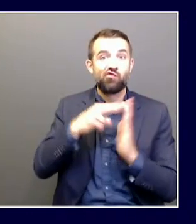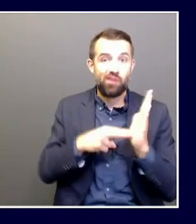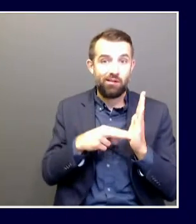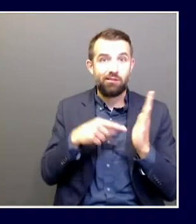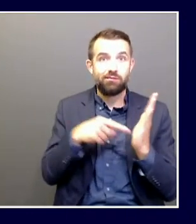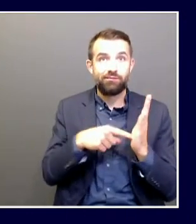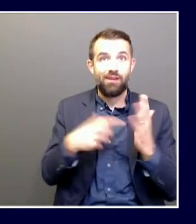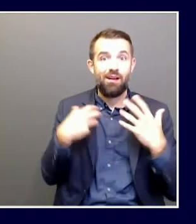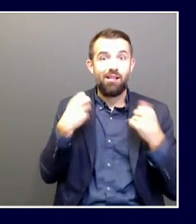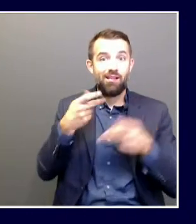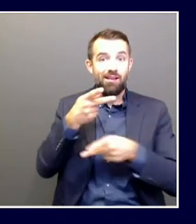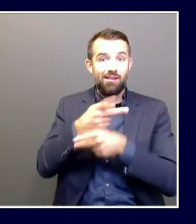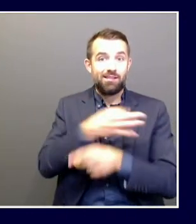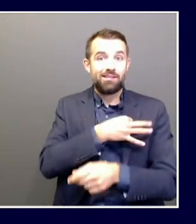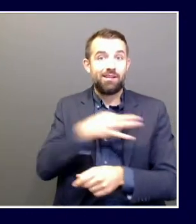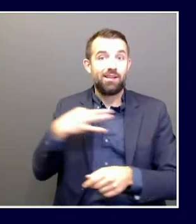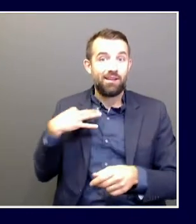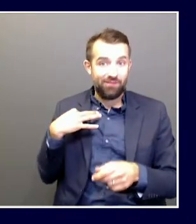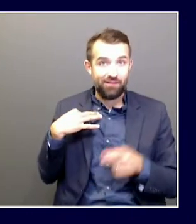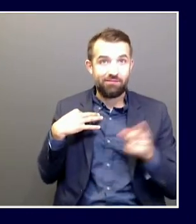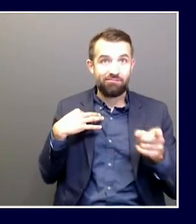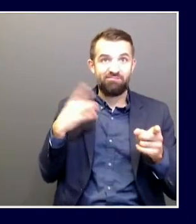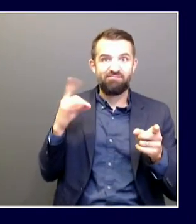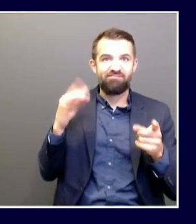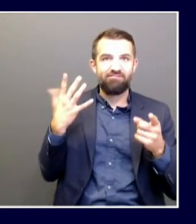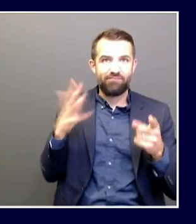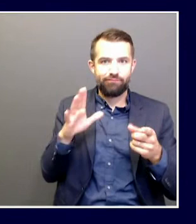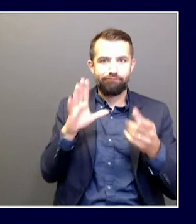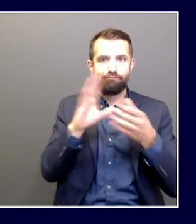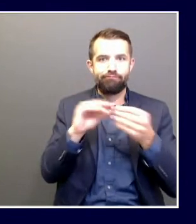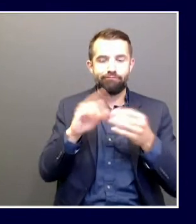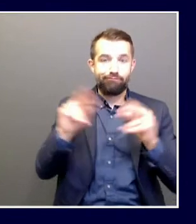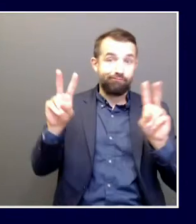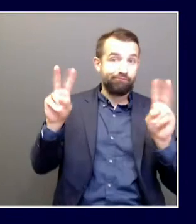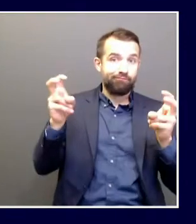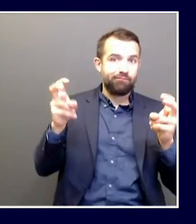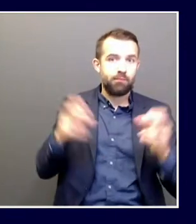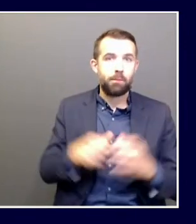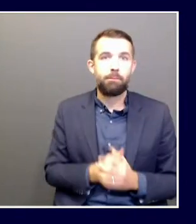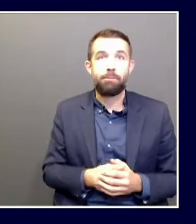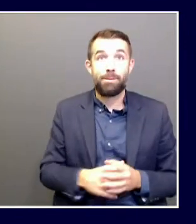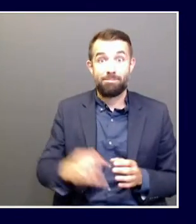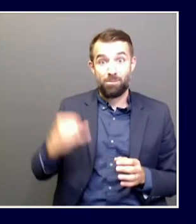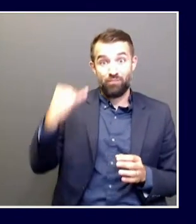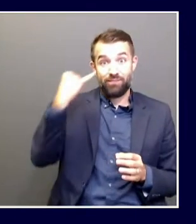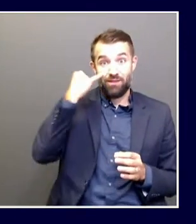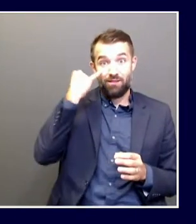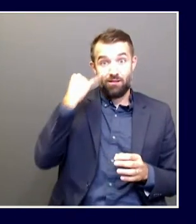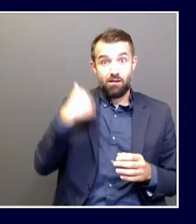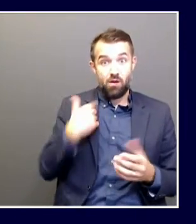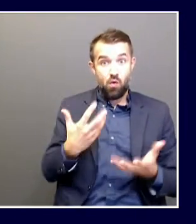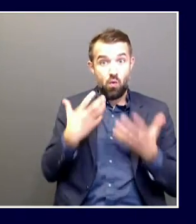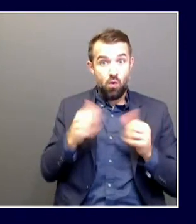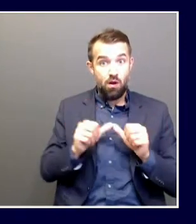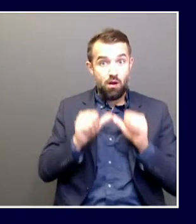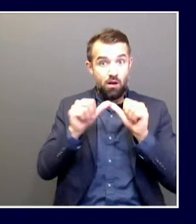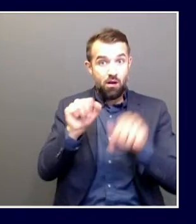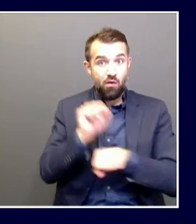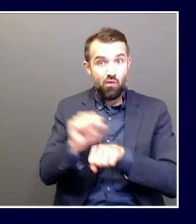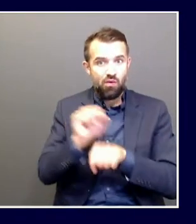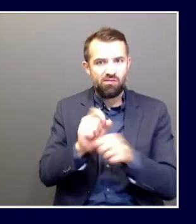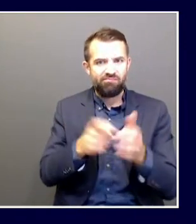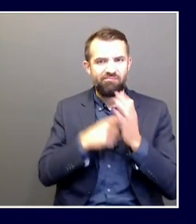her employment going forward. So those are two recent reasons that I've seen, and we've heard that repeatedly. Thank you. Thanks,